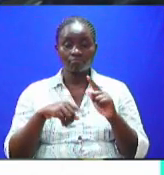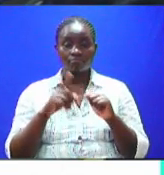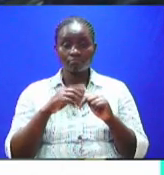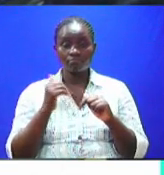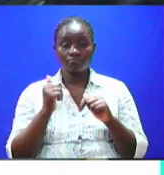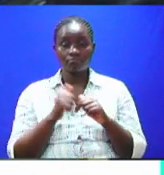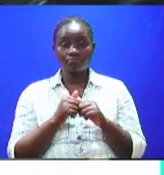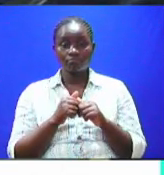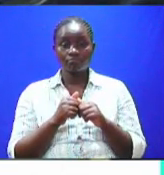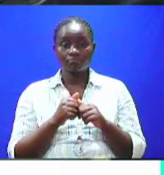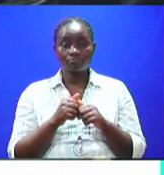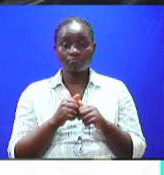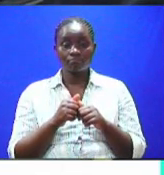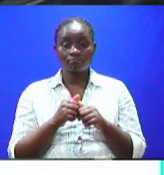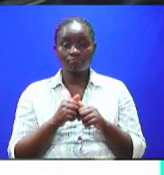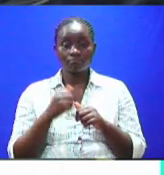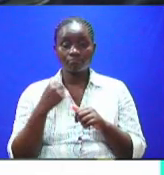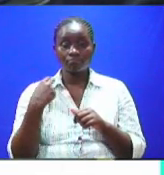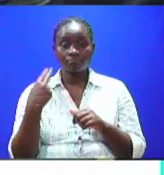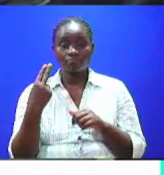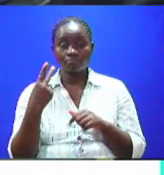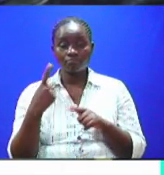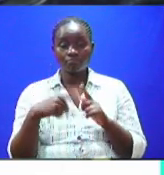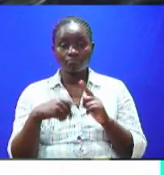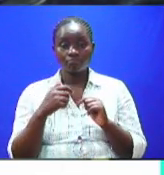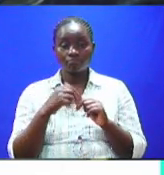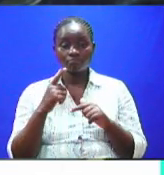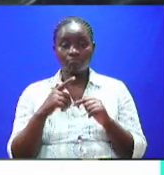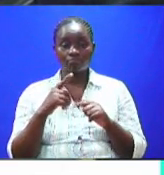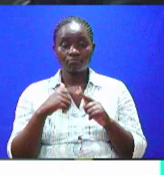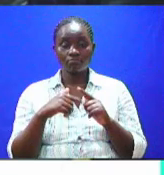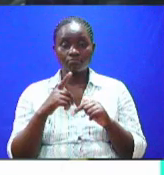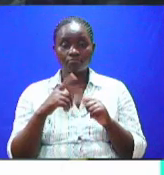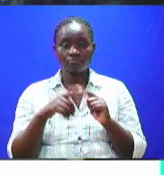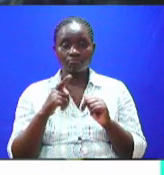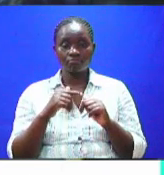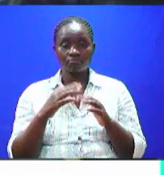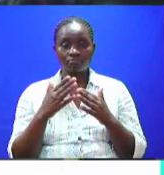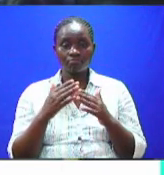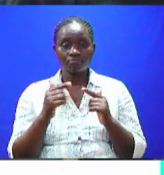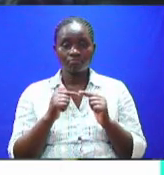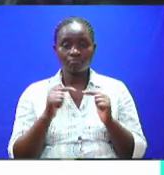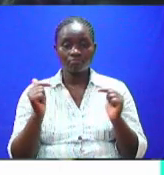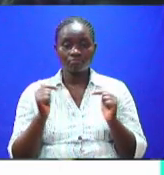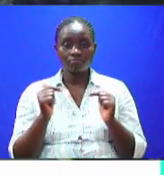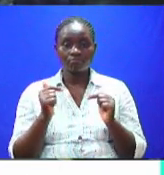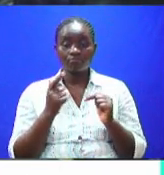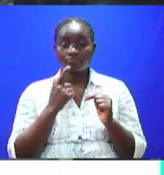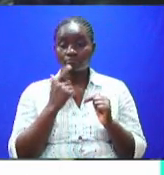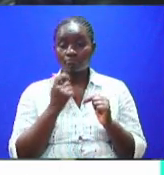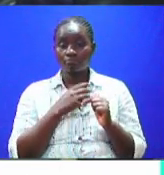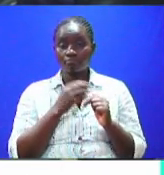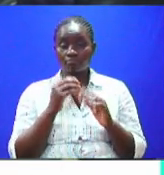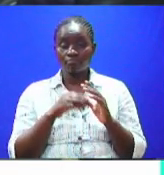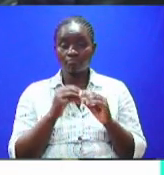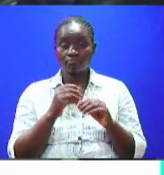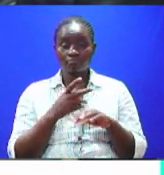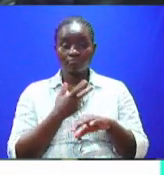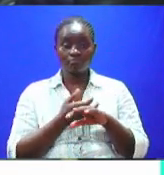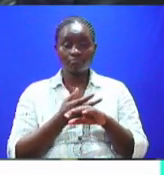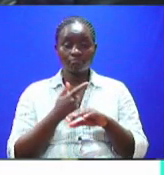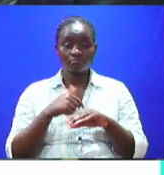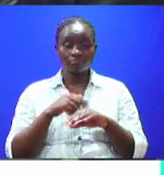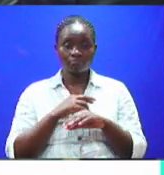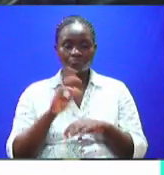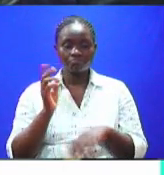nimepigwa nilipiga draw mbili nikashinda game zingine zote so hakuna opponent nimepata nimesema ati amekuwa ngumu kwangu juu